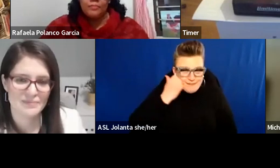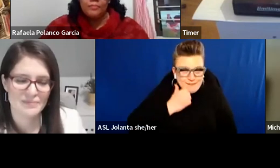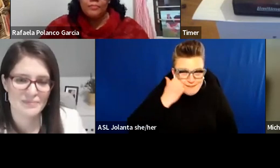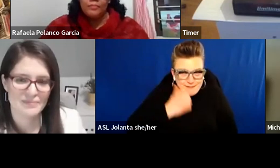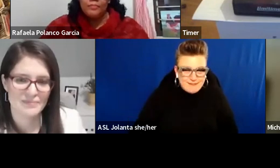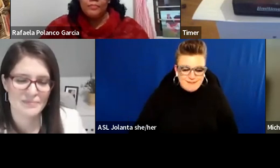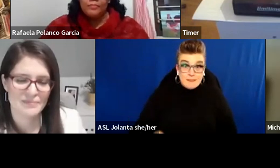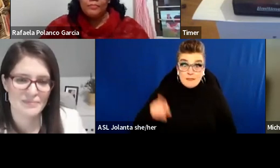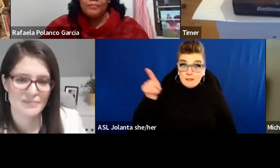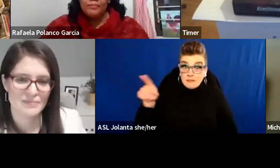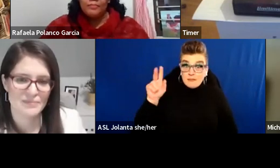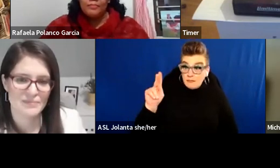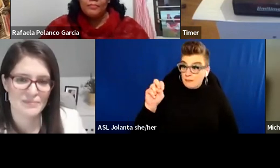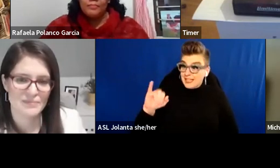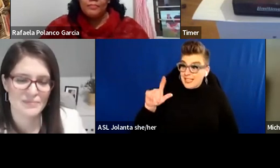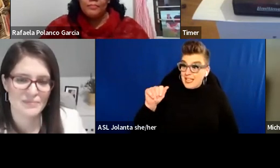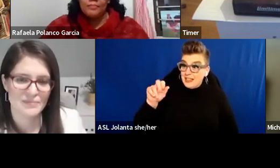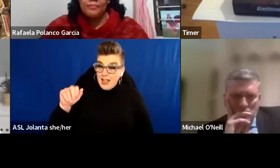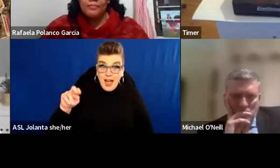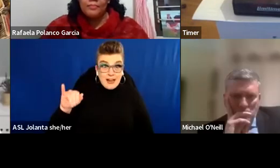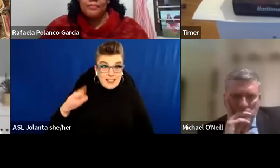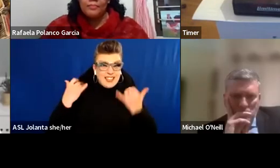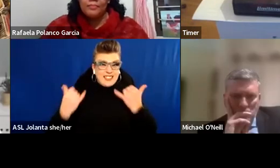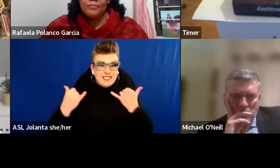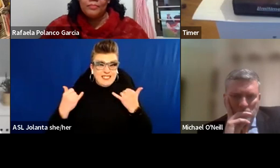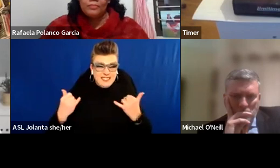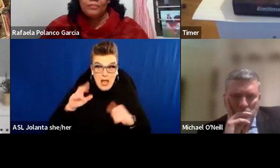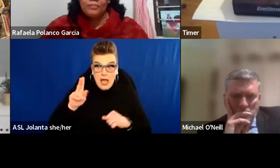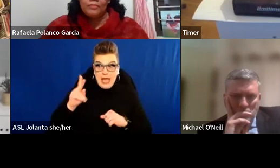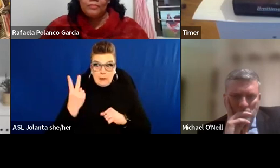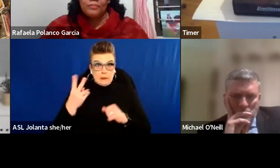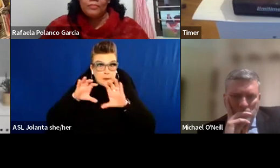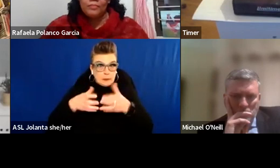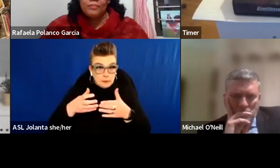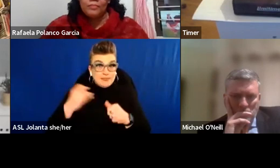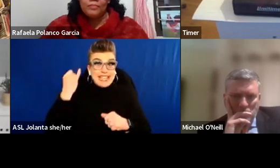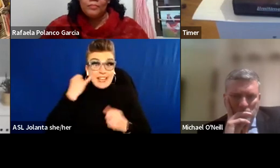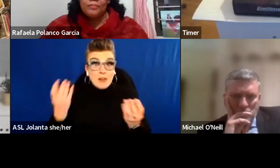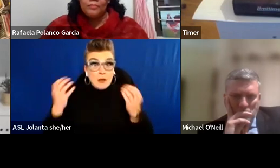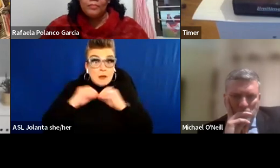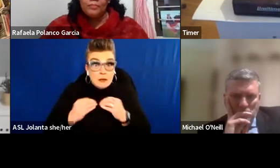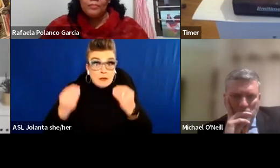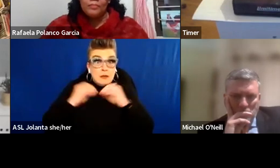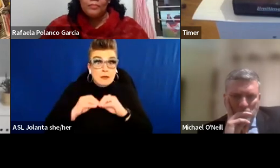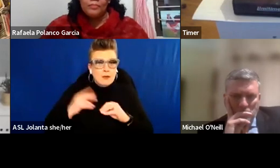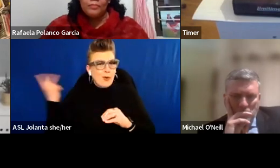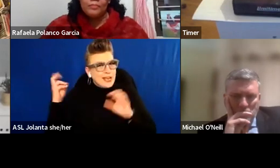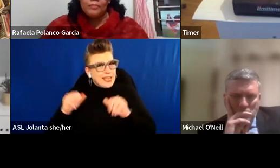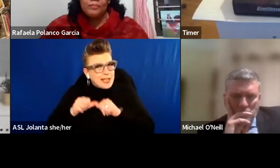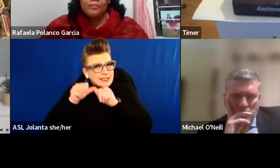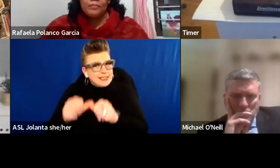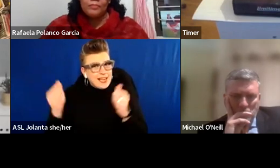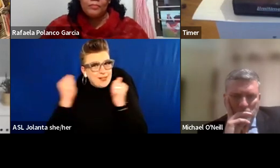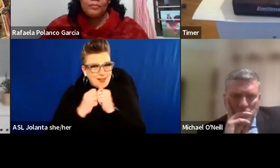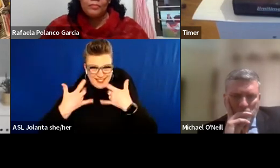kilani is in k2 and if there was more grades we could stay together and still have